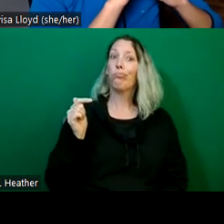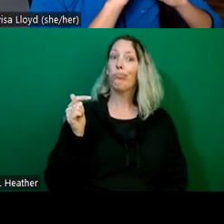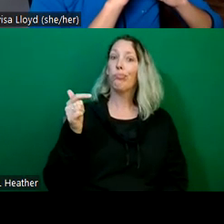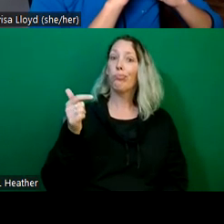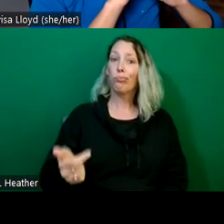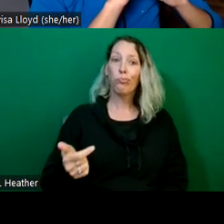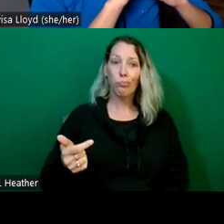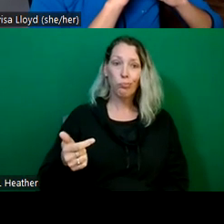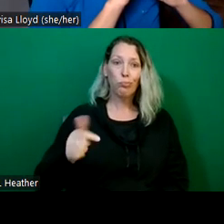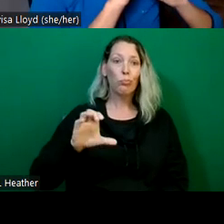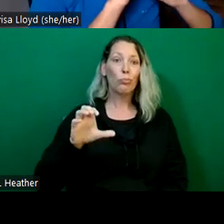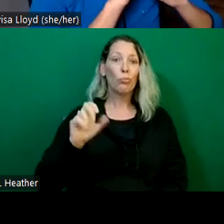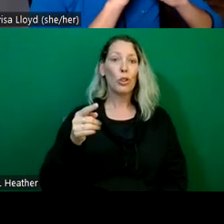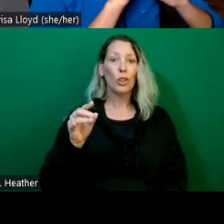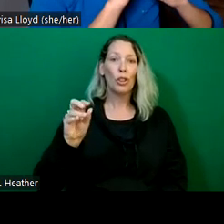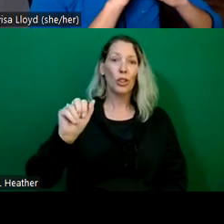to Christian.